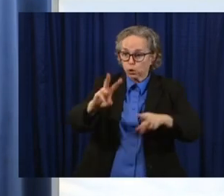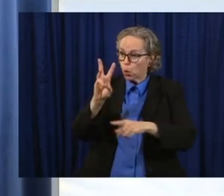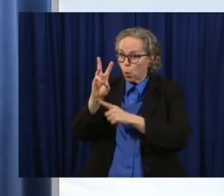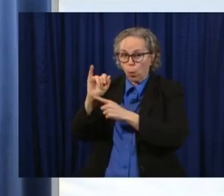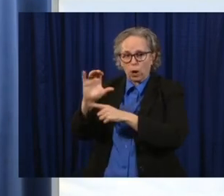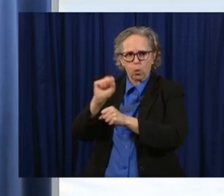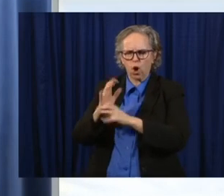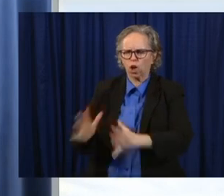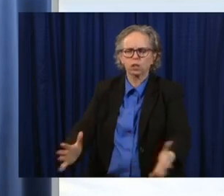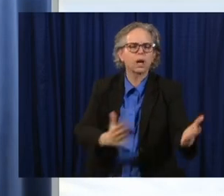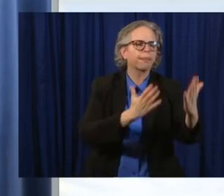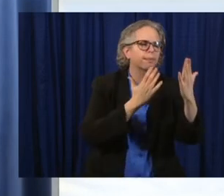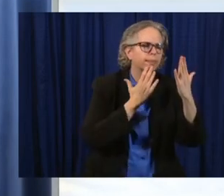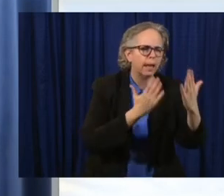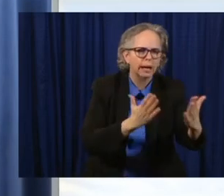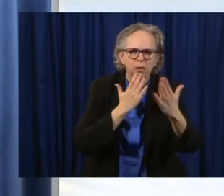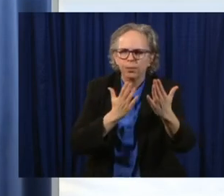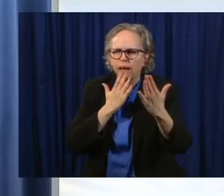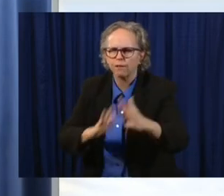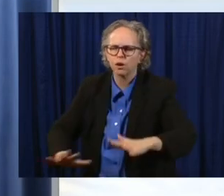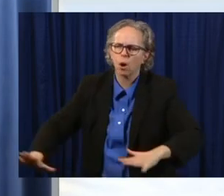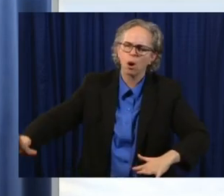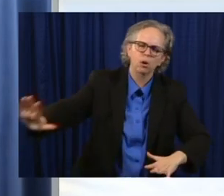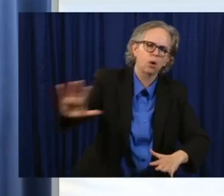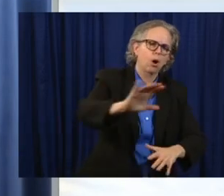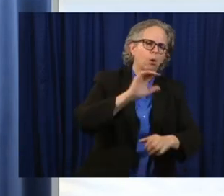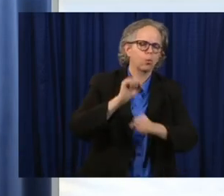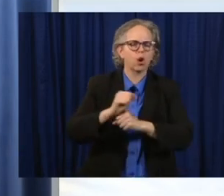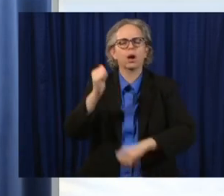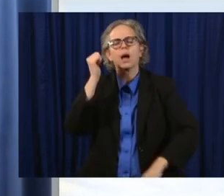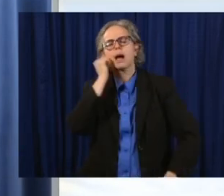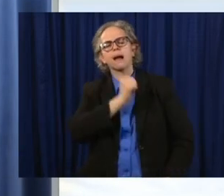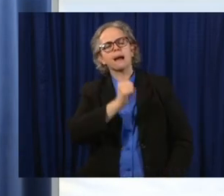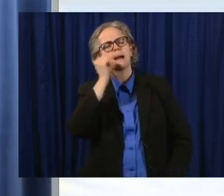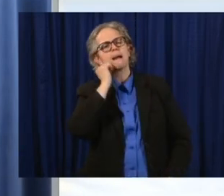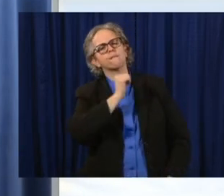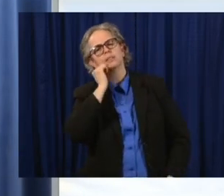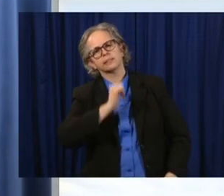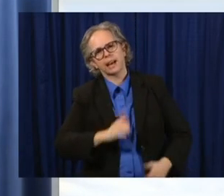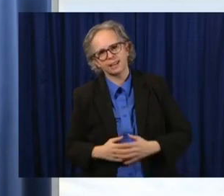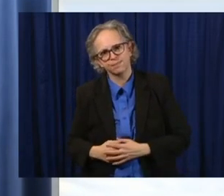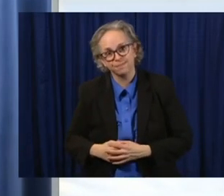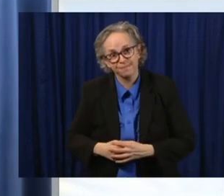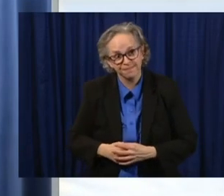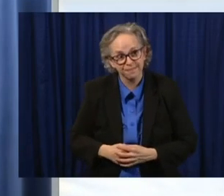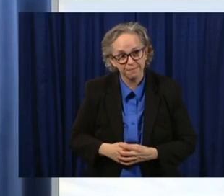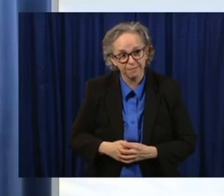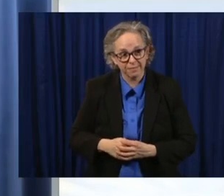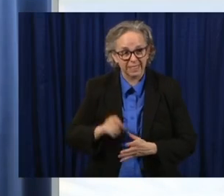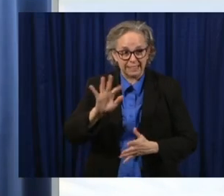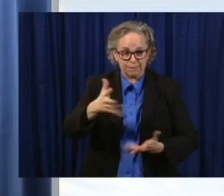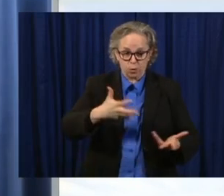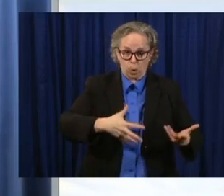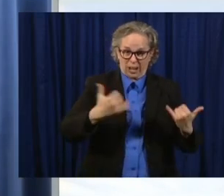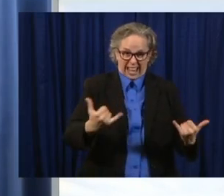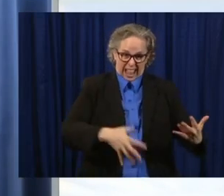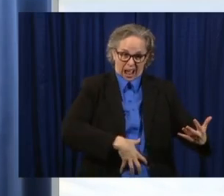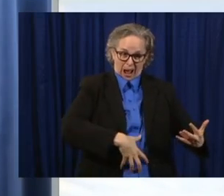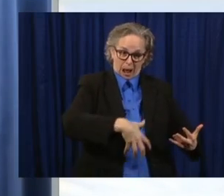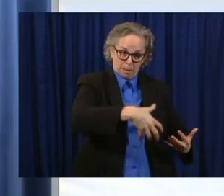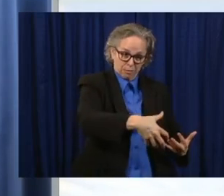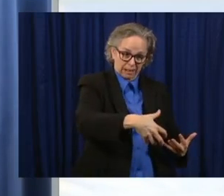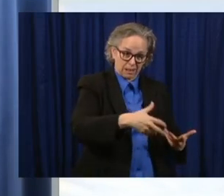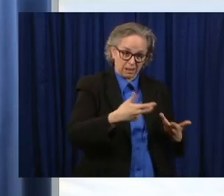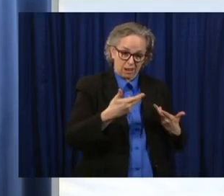you're doing every single day. If you're expecting a child or have children, you may be eligible